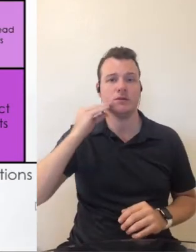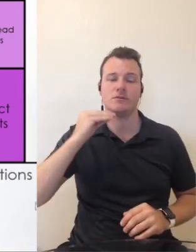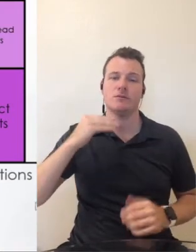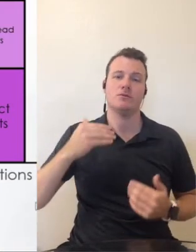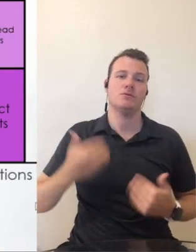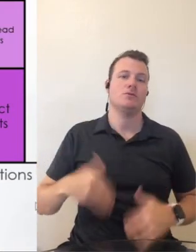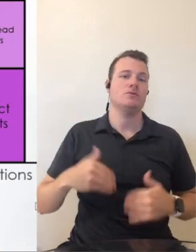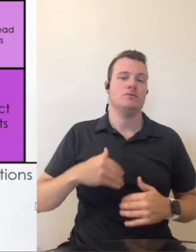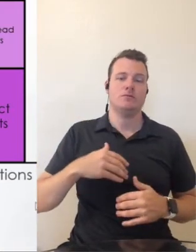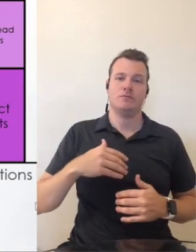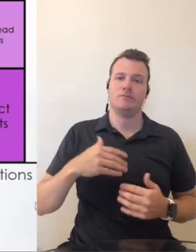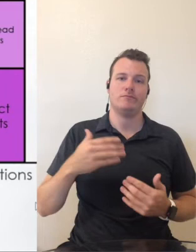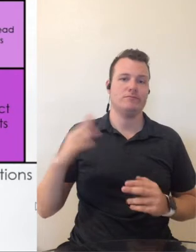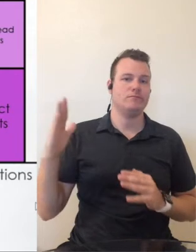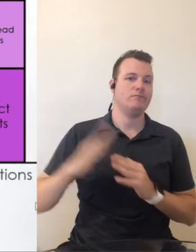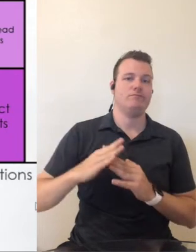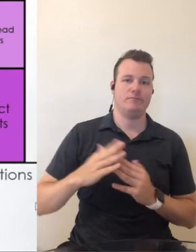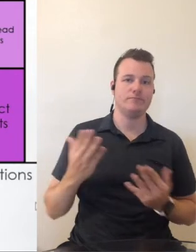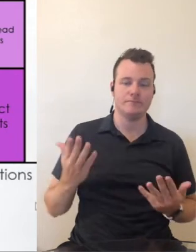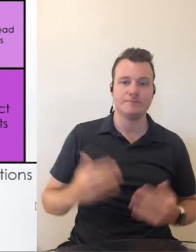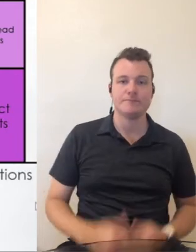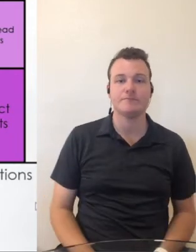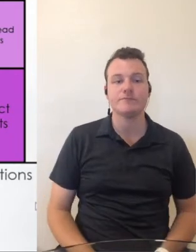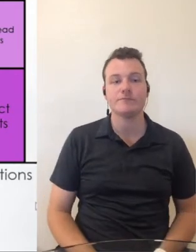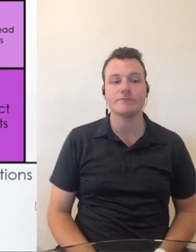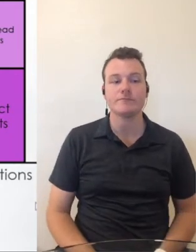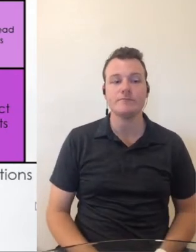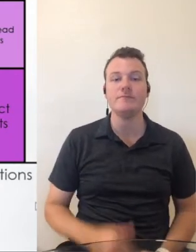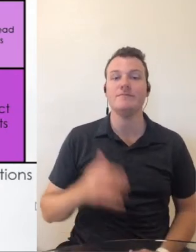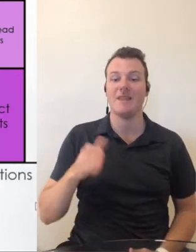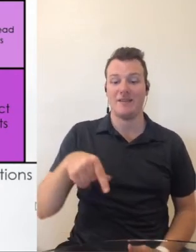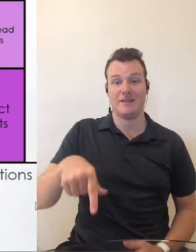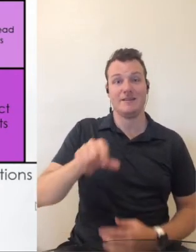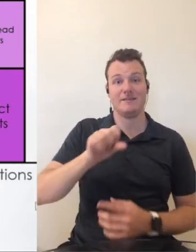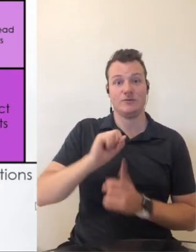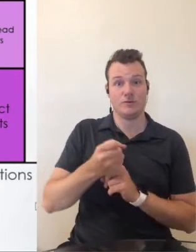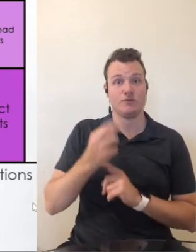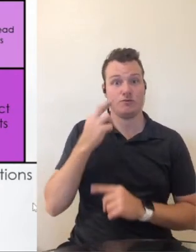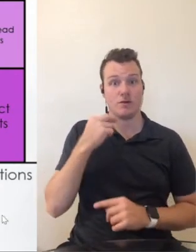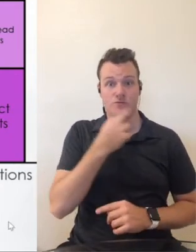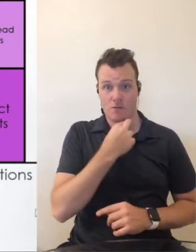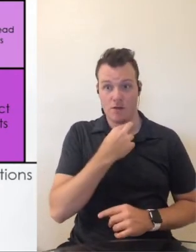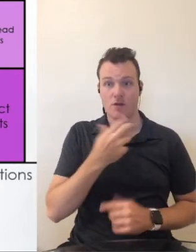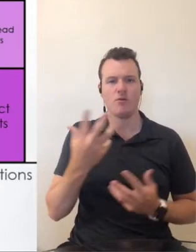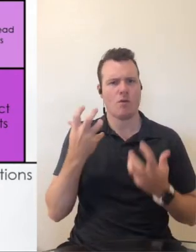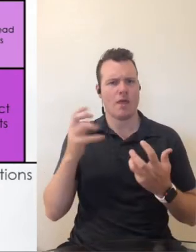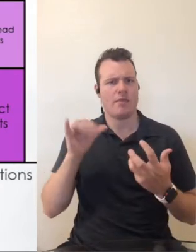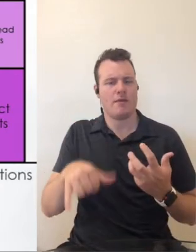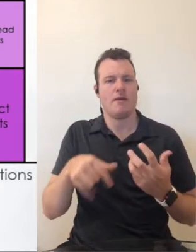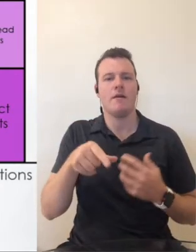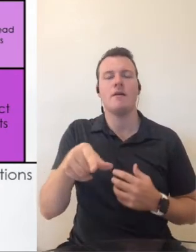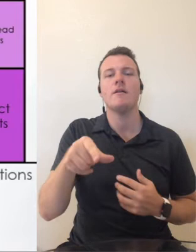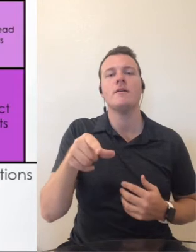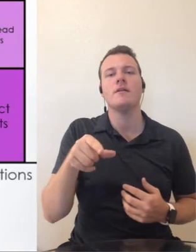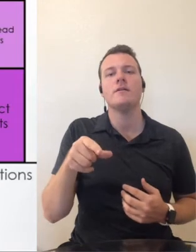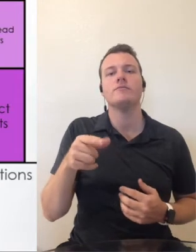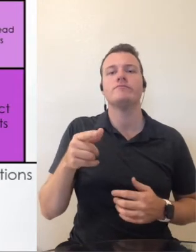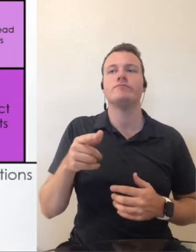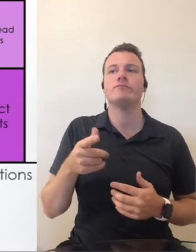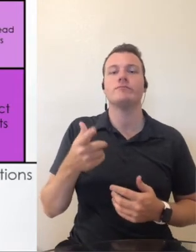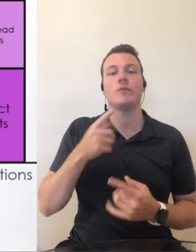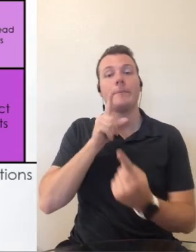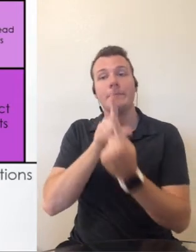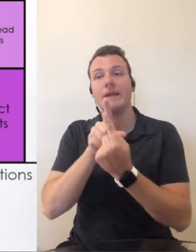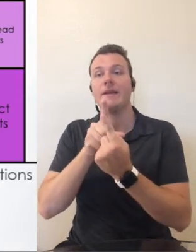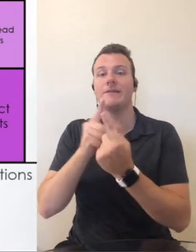So we're now at this restaurant and we're looking for this exceptional service. We walk in, they greet us, they share their name,